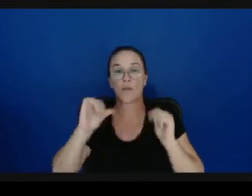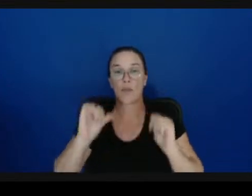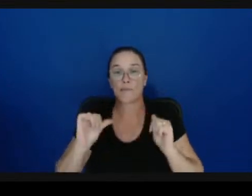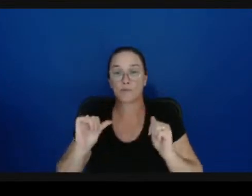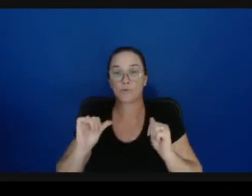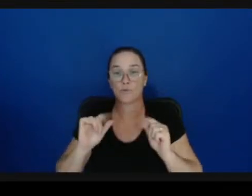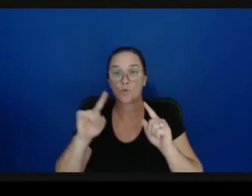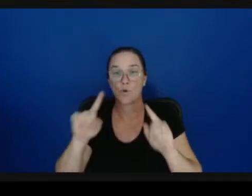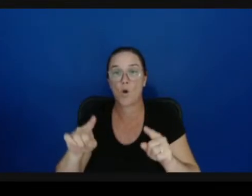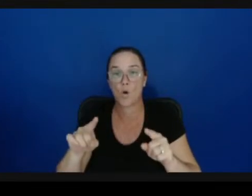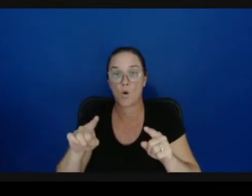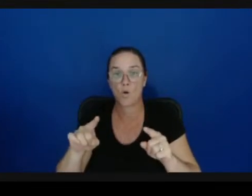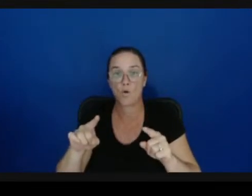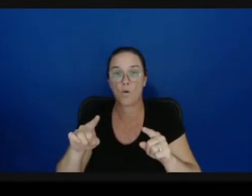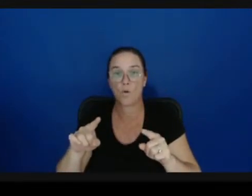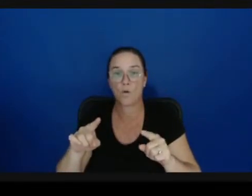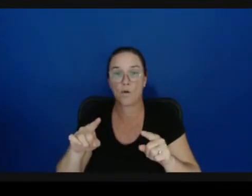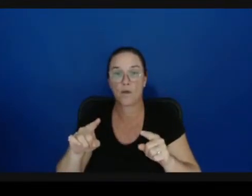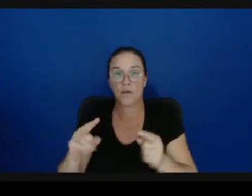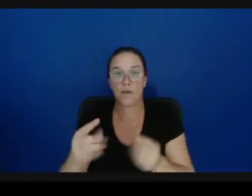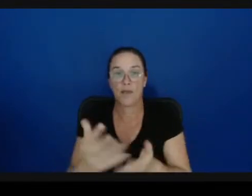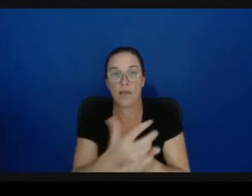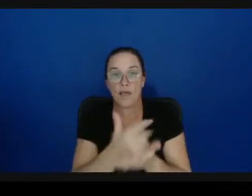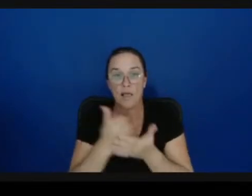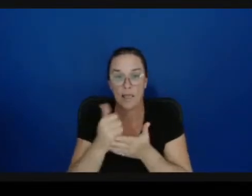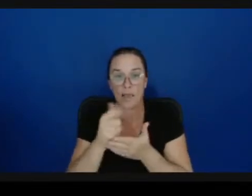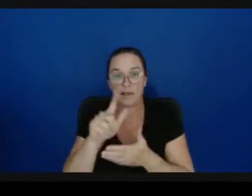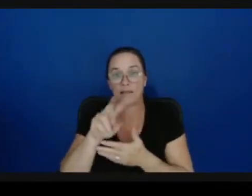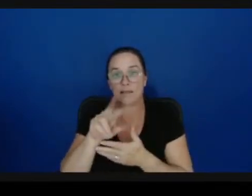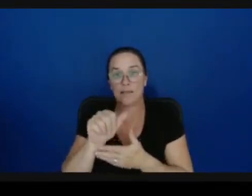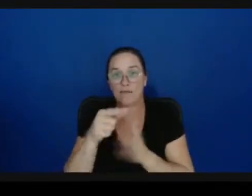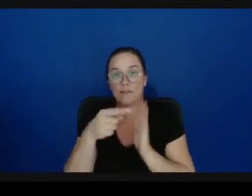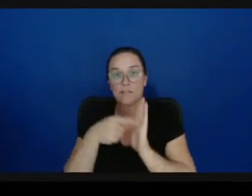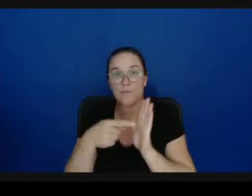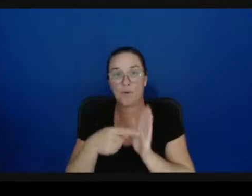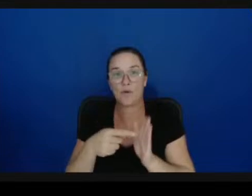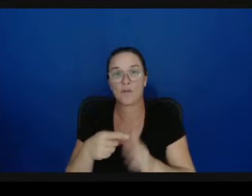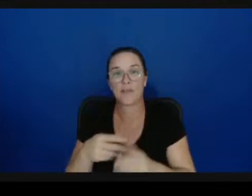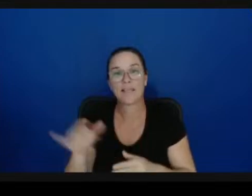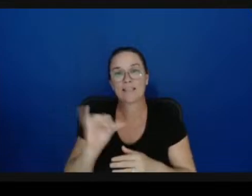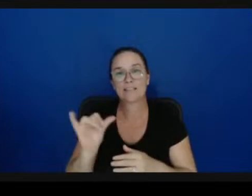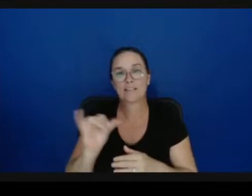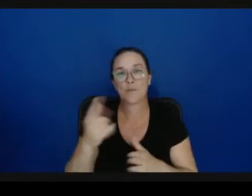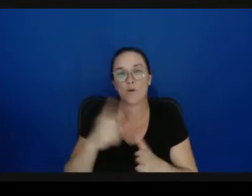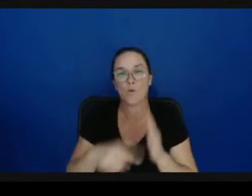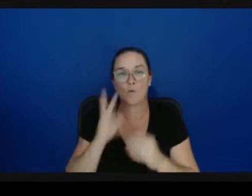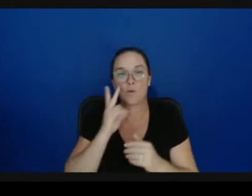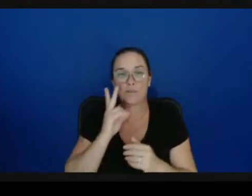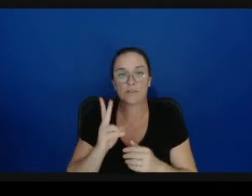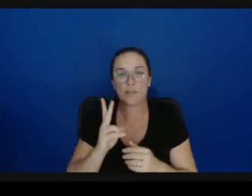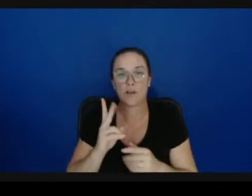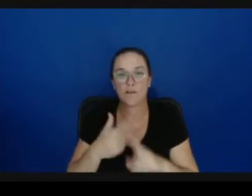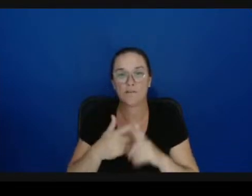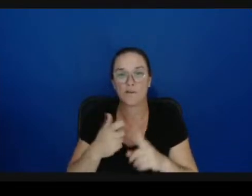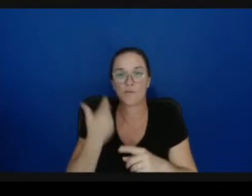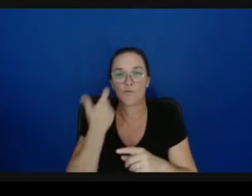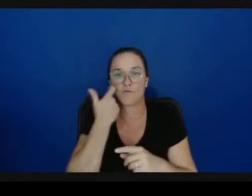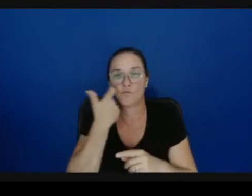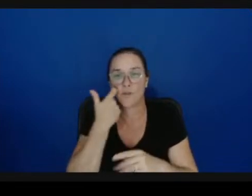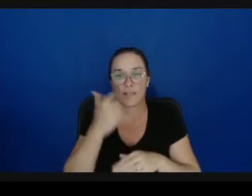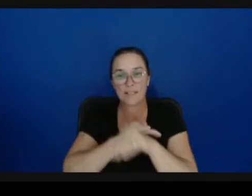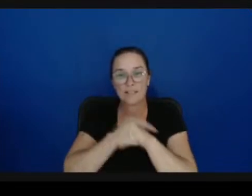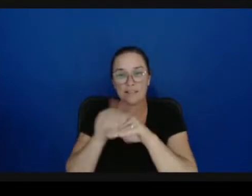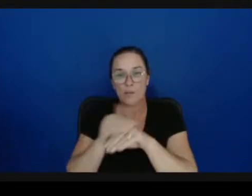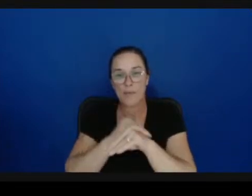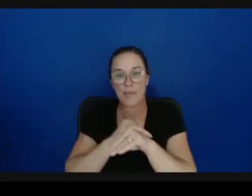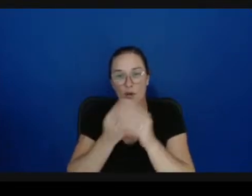go and collect a lava sample. This is similar to the video we saw put out from a recent summit eruption where they were able to